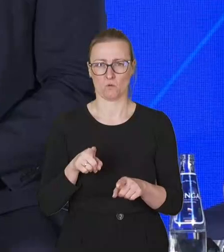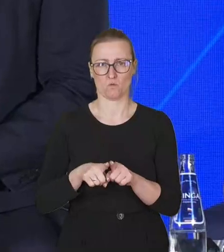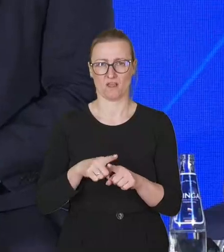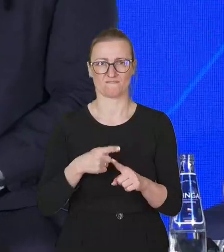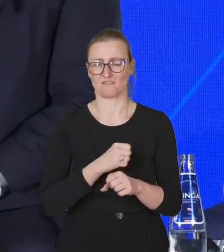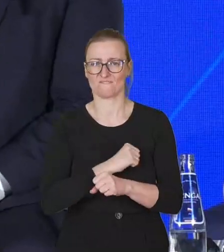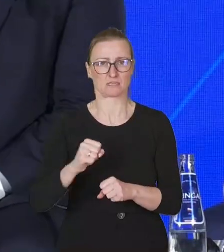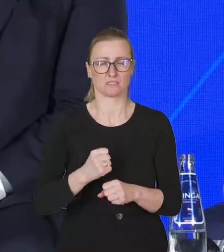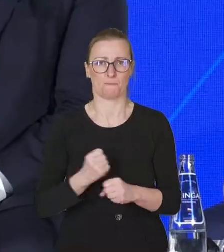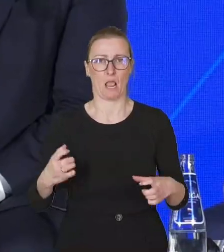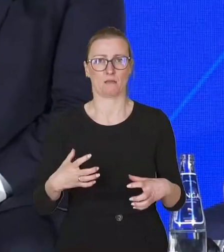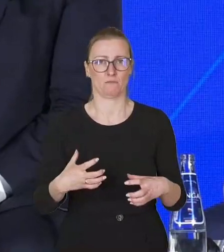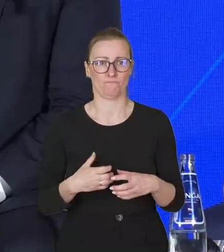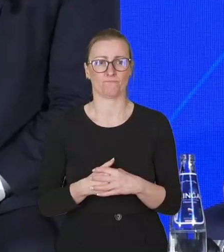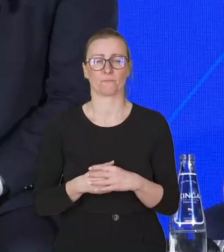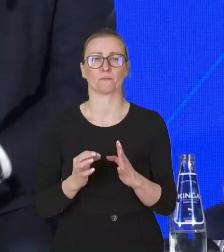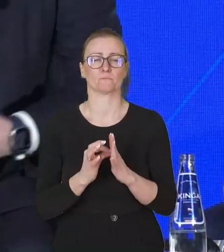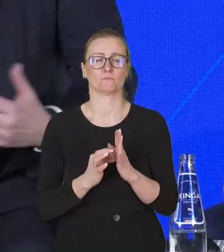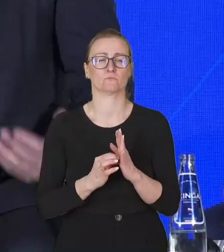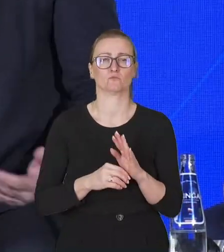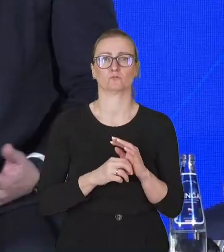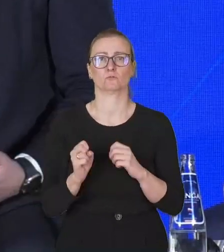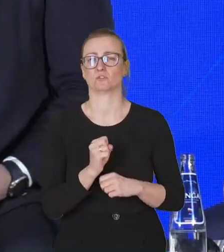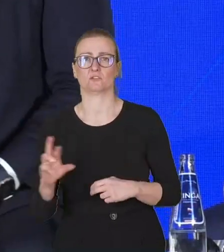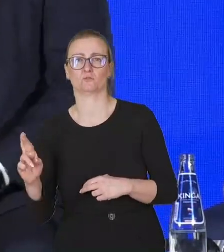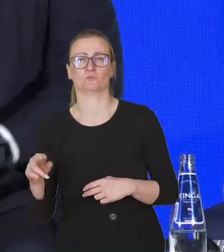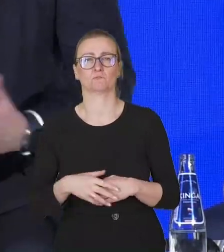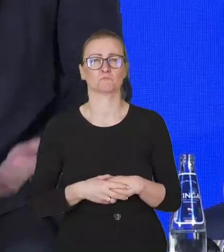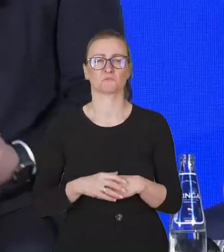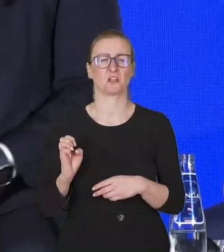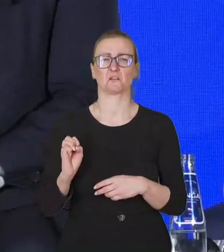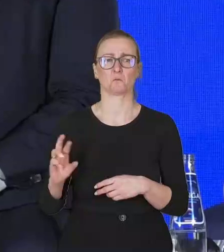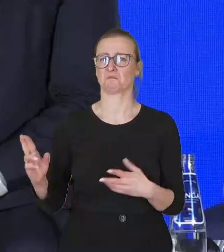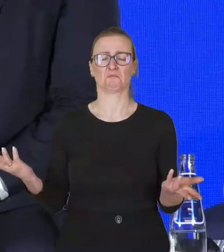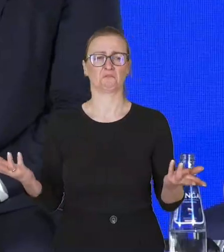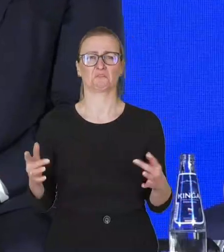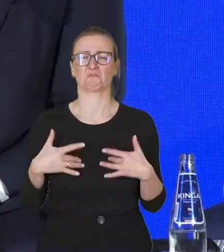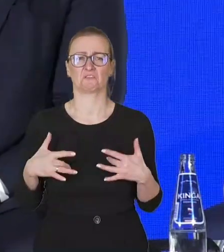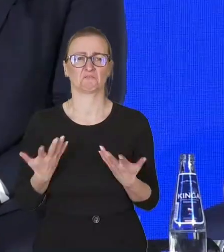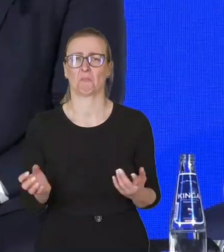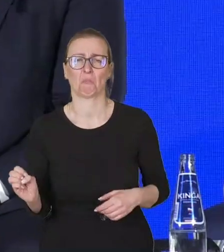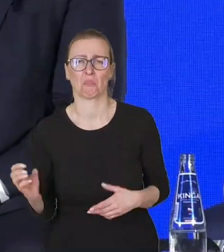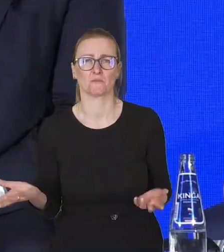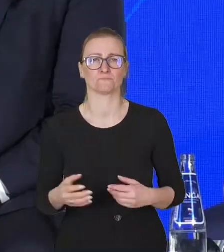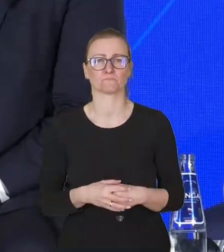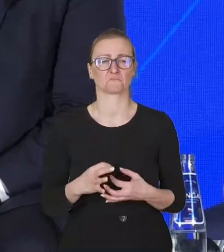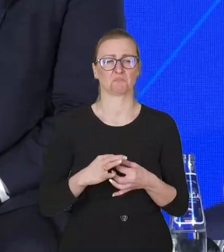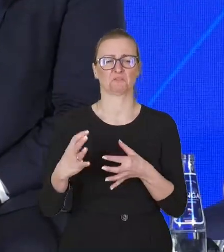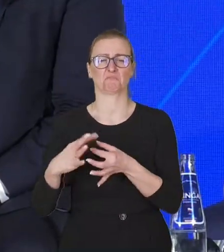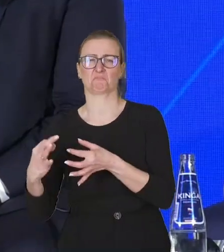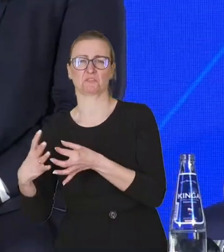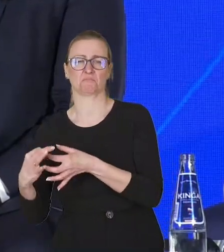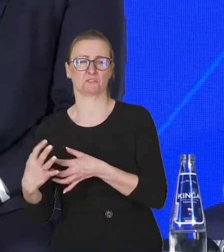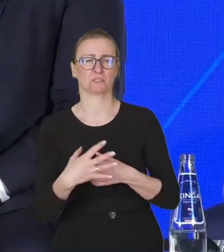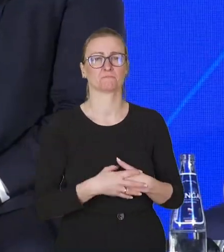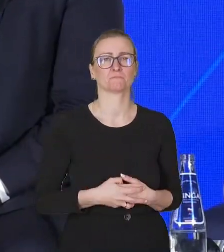supposed to work, and we have to think more about the nation states, and so on, so on. All of this discussion of the